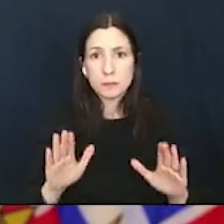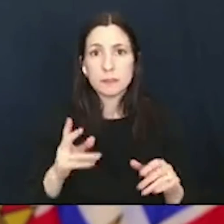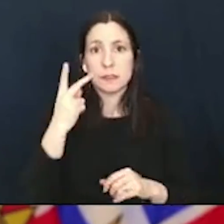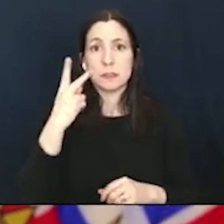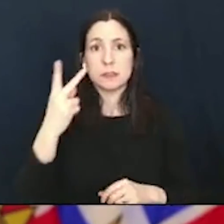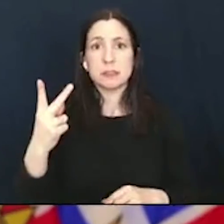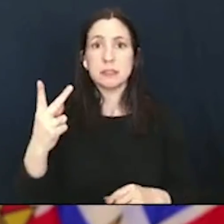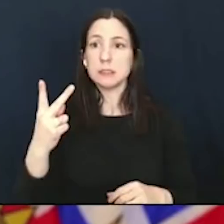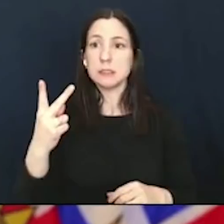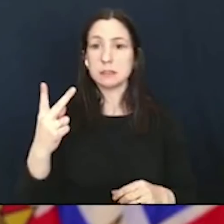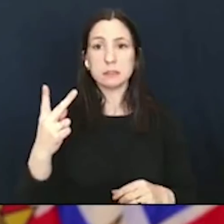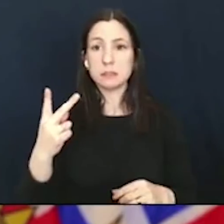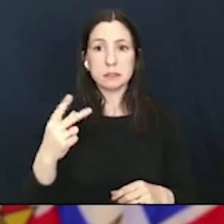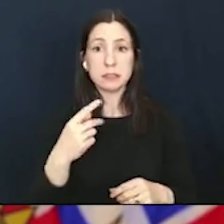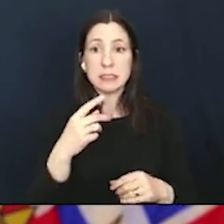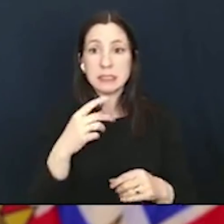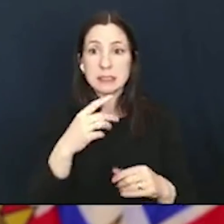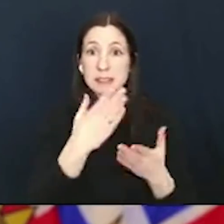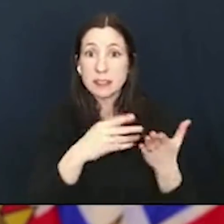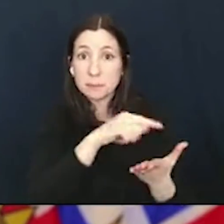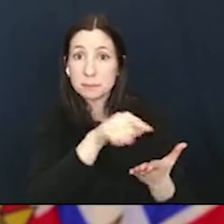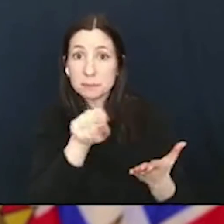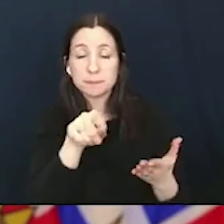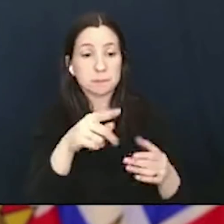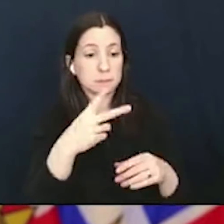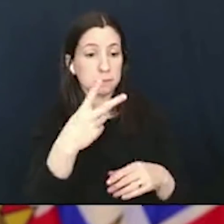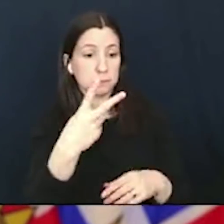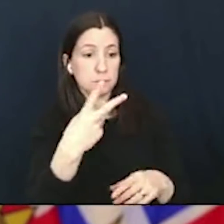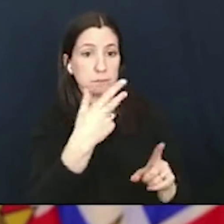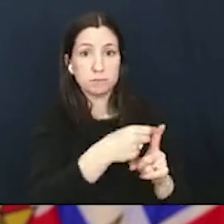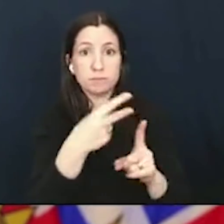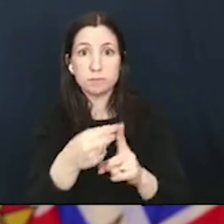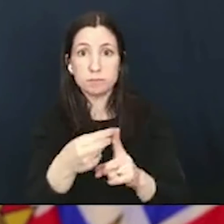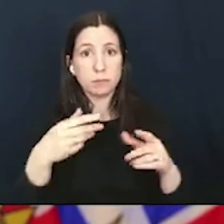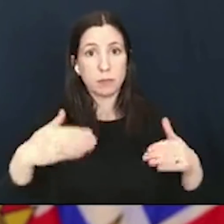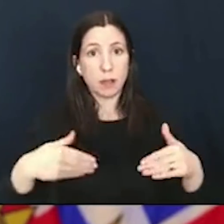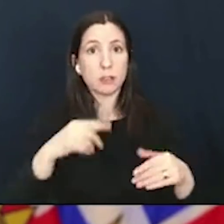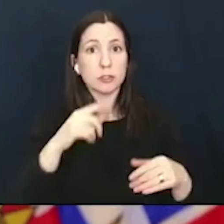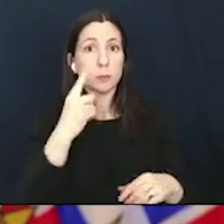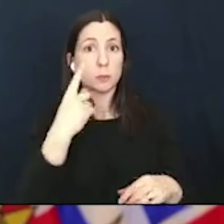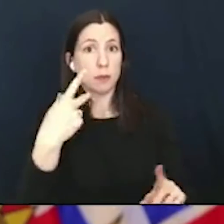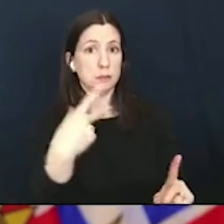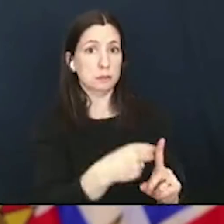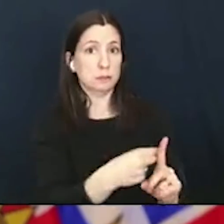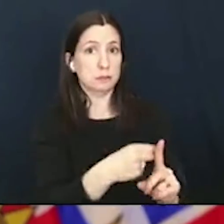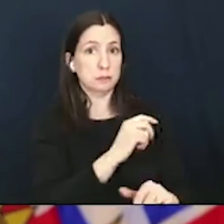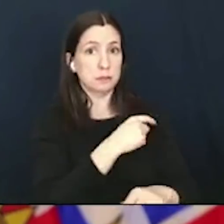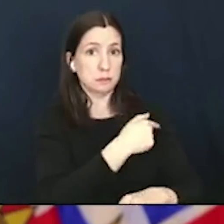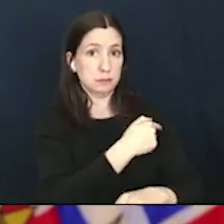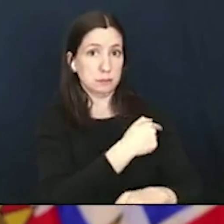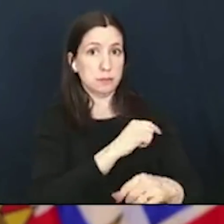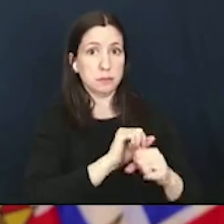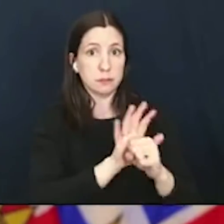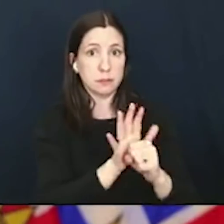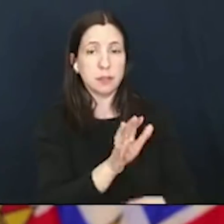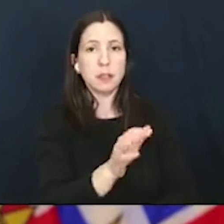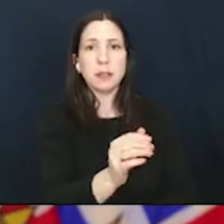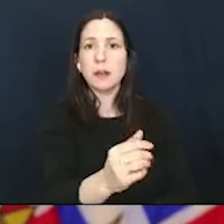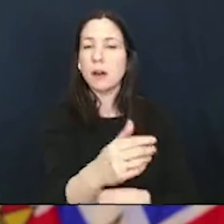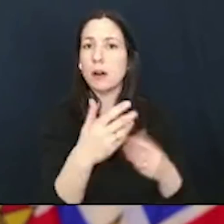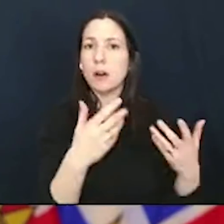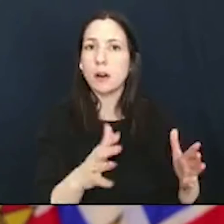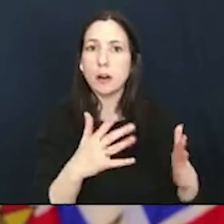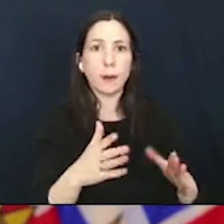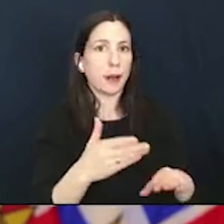that the effects of even a single dose, and we saw some of that data presented last week by the BC CDC that has shown the